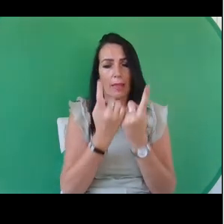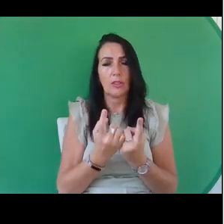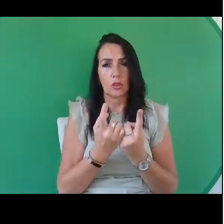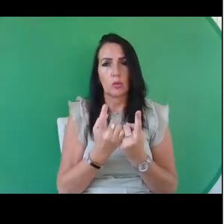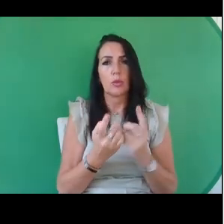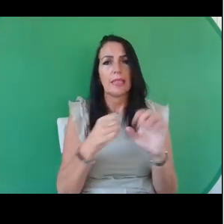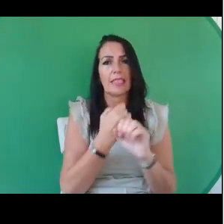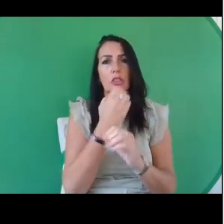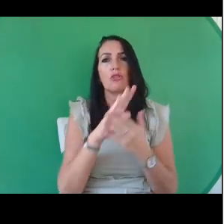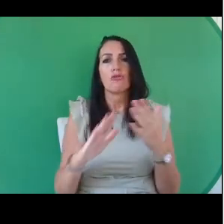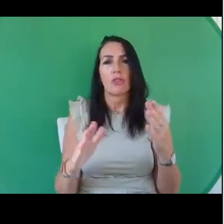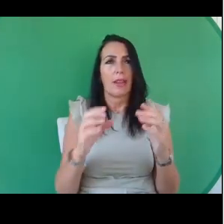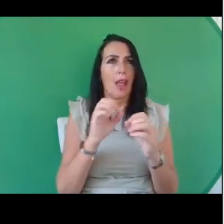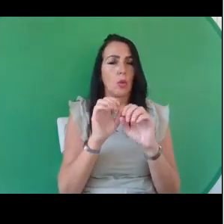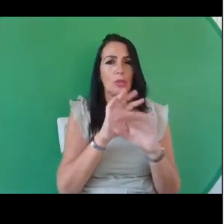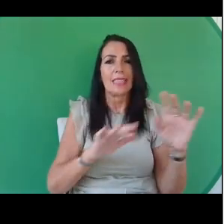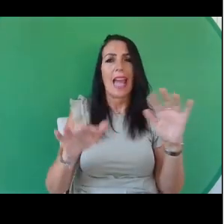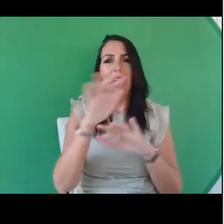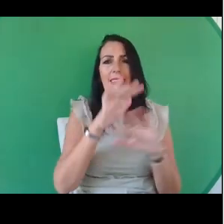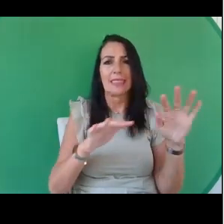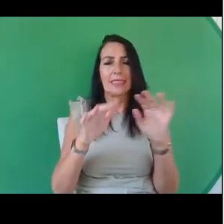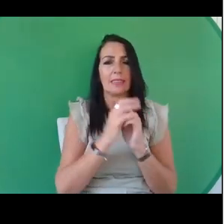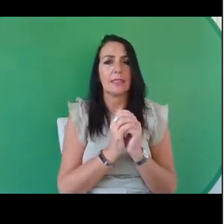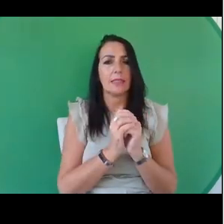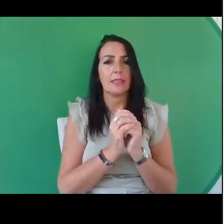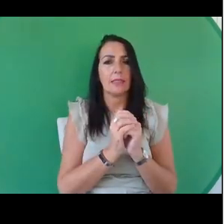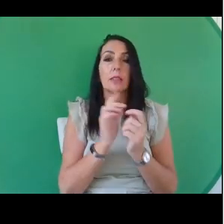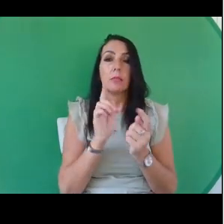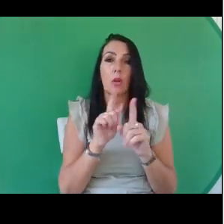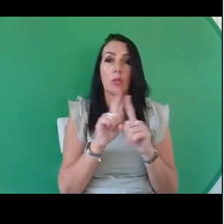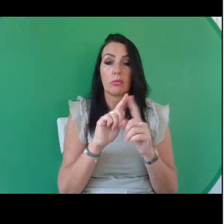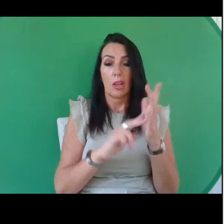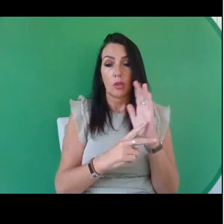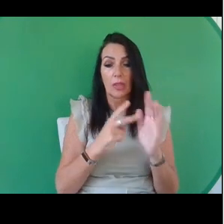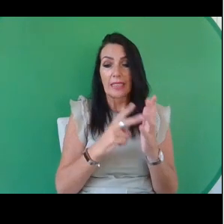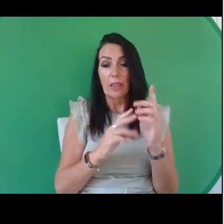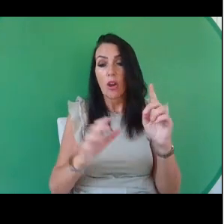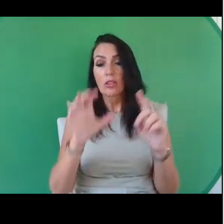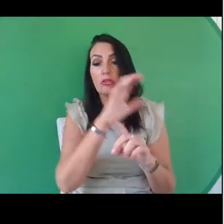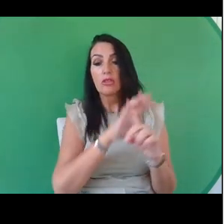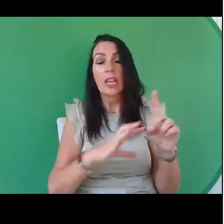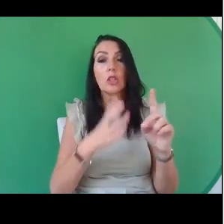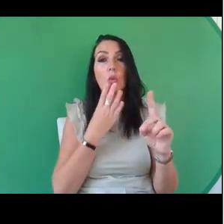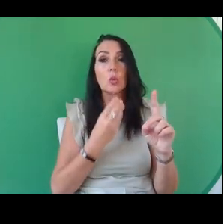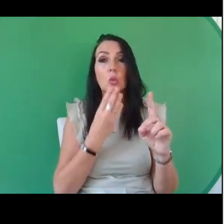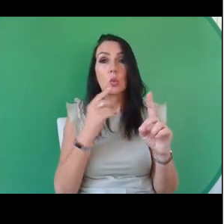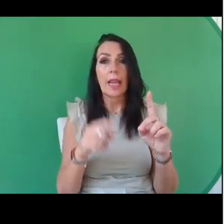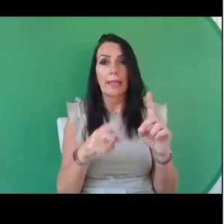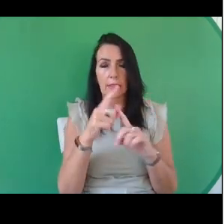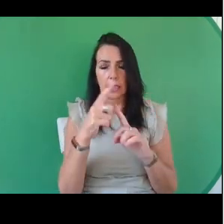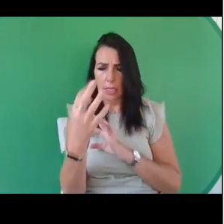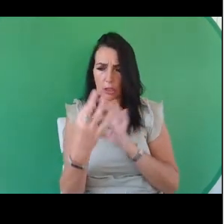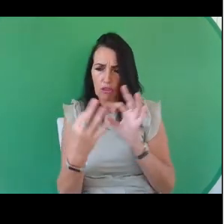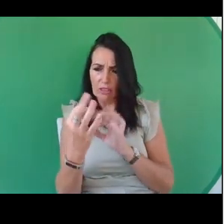But the term net zero is also a term that an organisation or country might use to describe their strategy towards